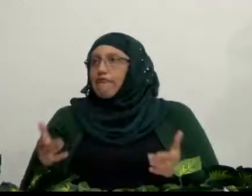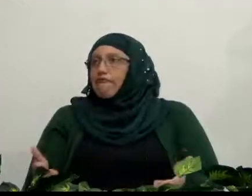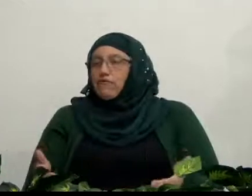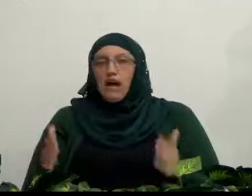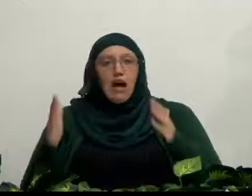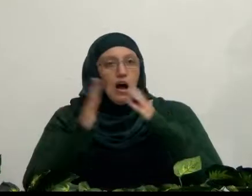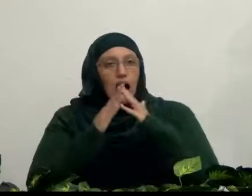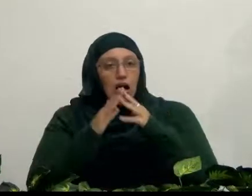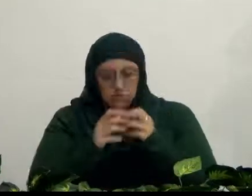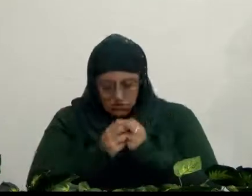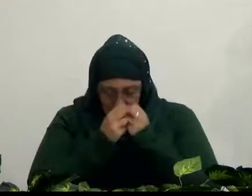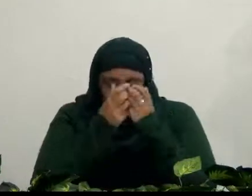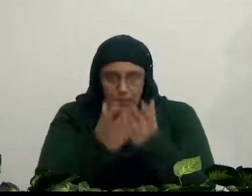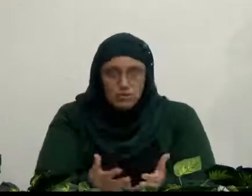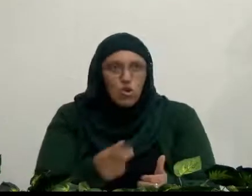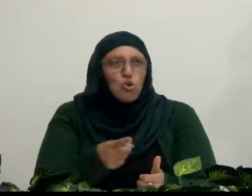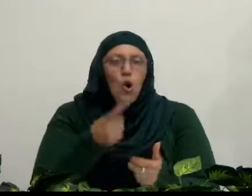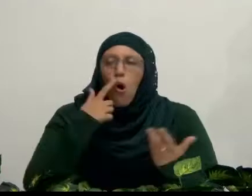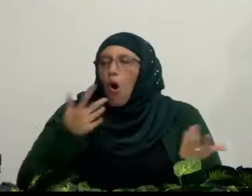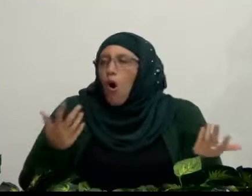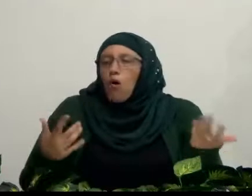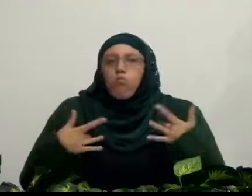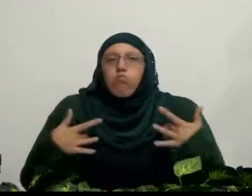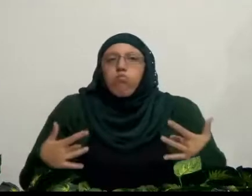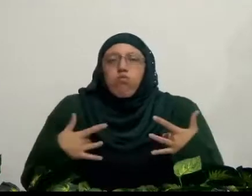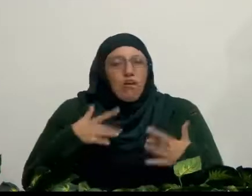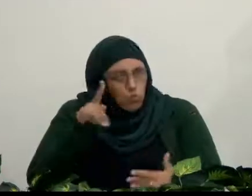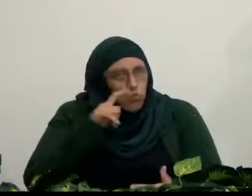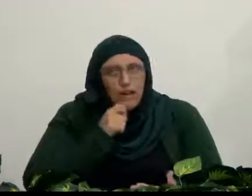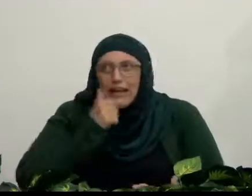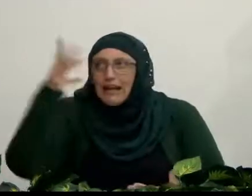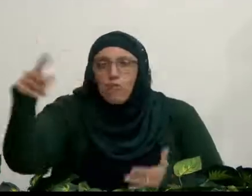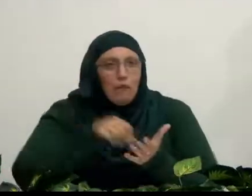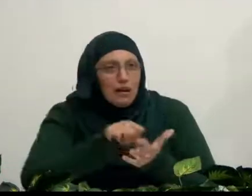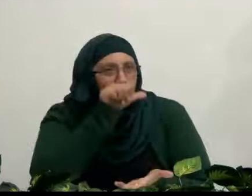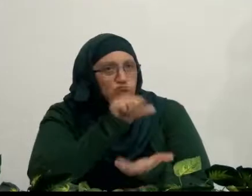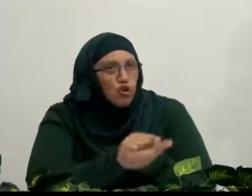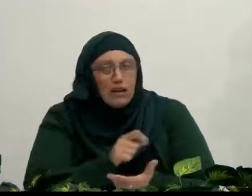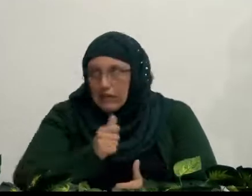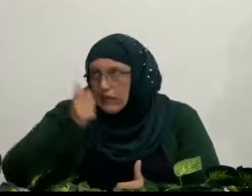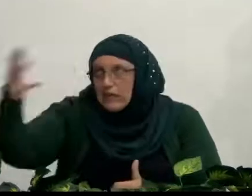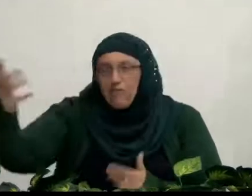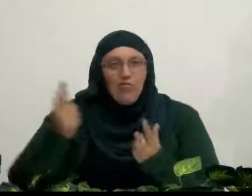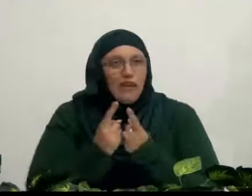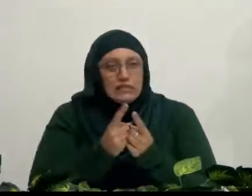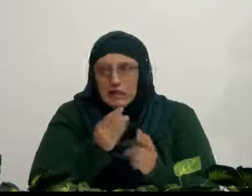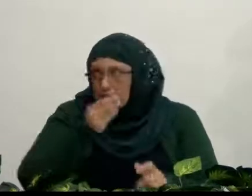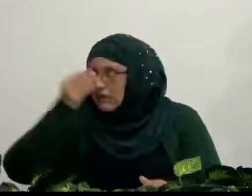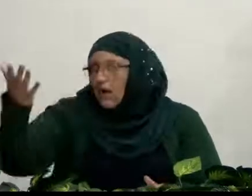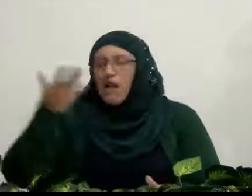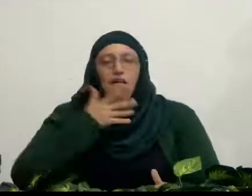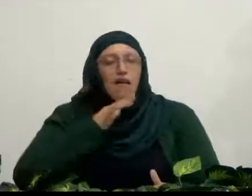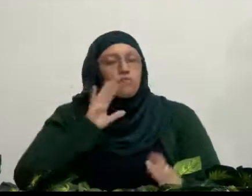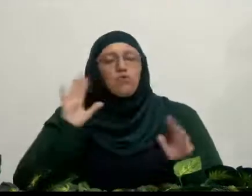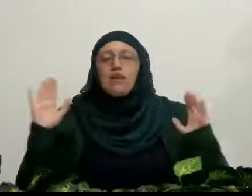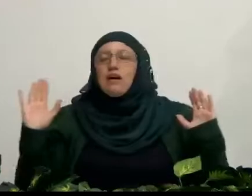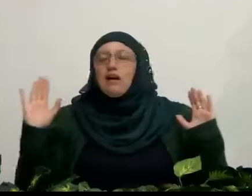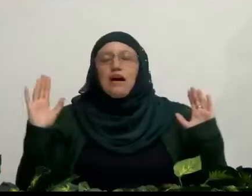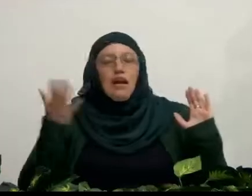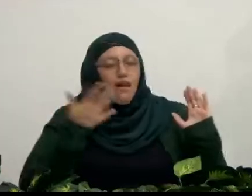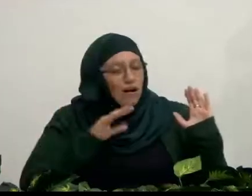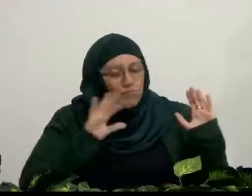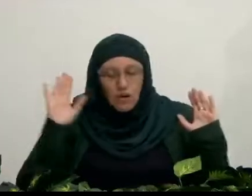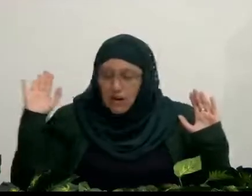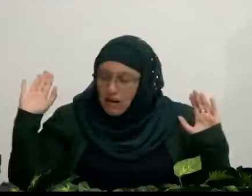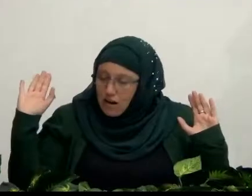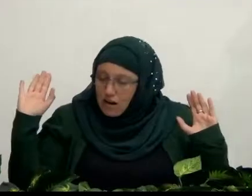you be uncomfortable? How would you try your very best to send them funds? That is inshallah. And alhamdulillah, it's happening. To my knowledge, alhamdulillah,